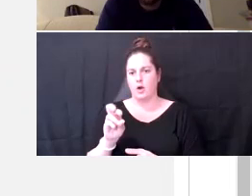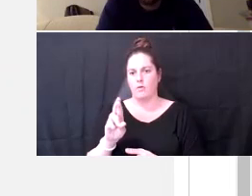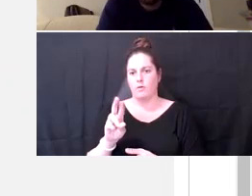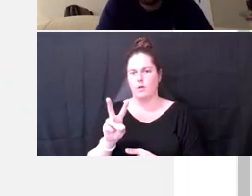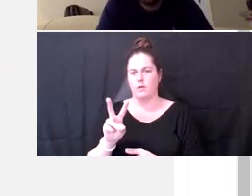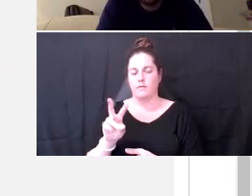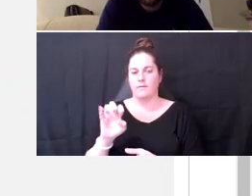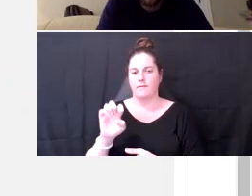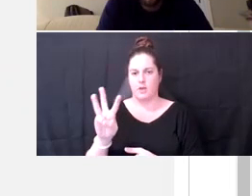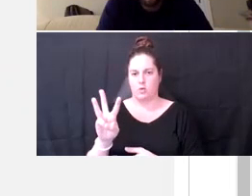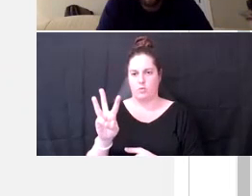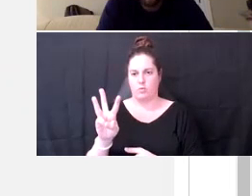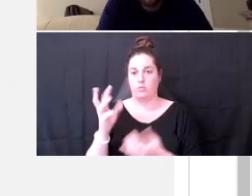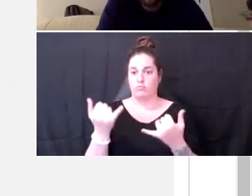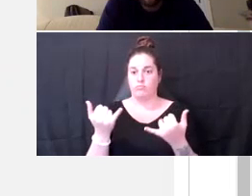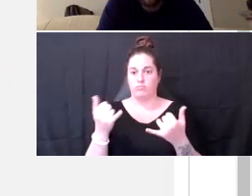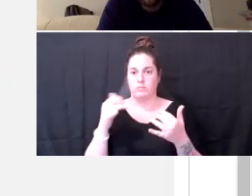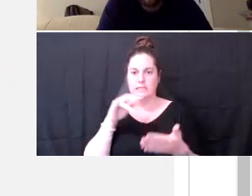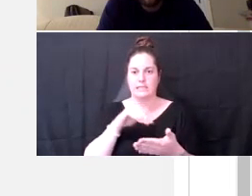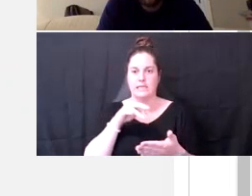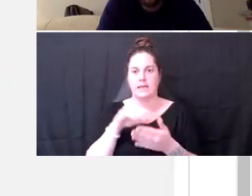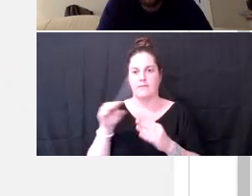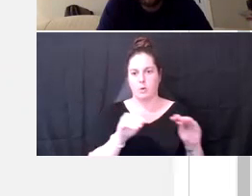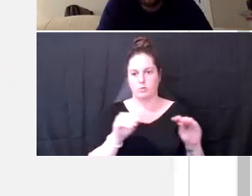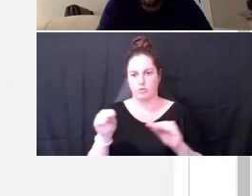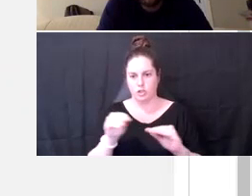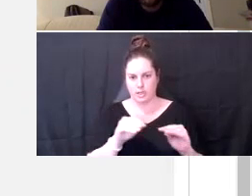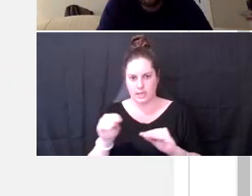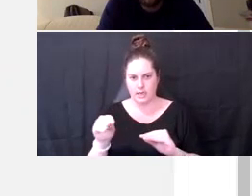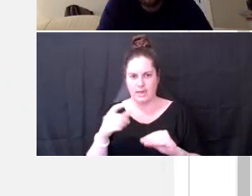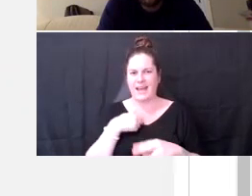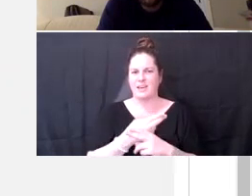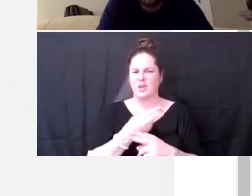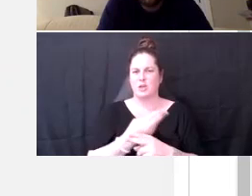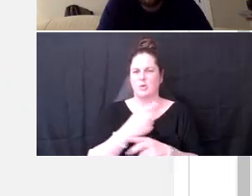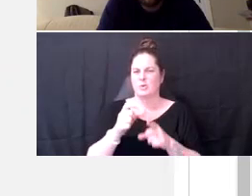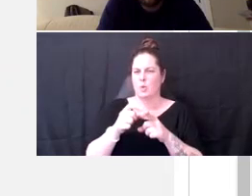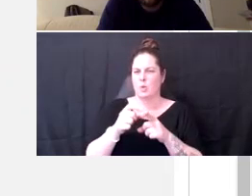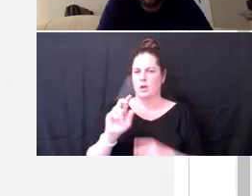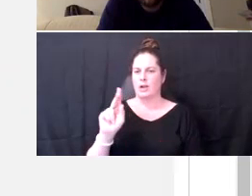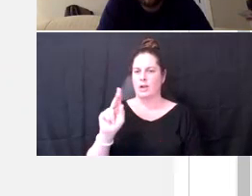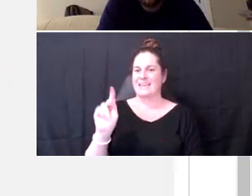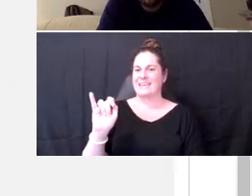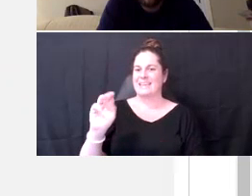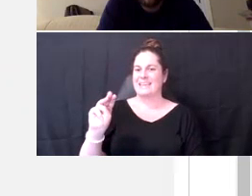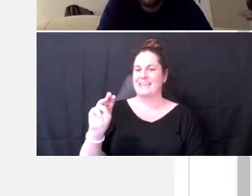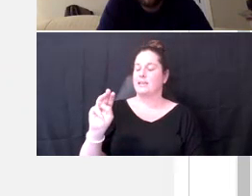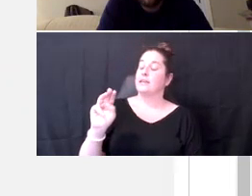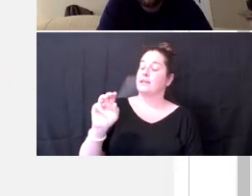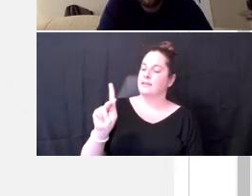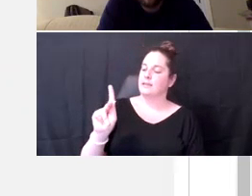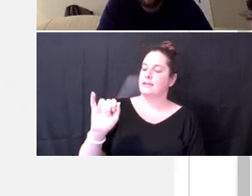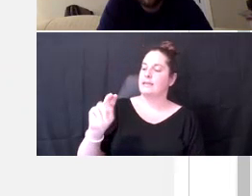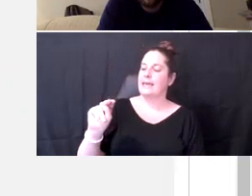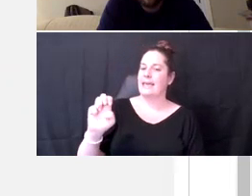motion. All right. So I use that word kinematics. I said that we're going to be looking at the kinematic equations. That